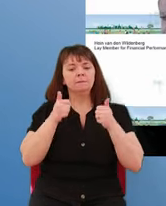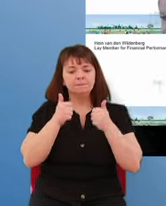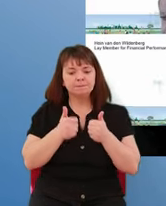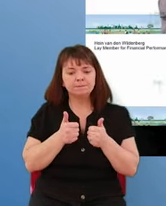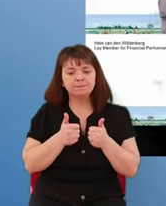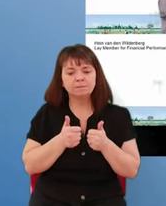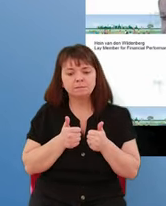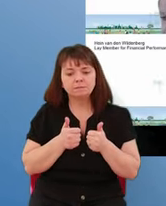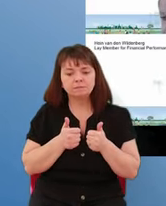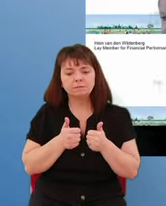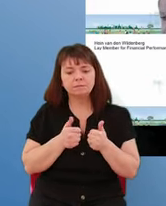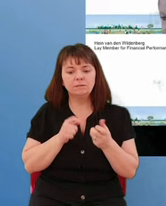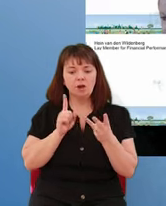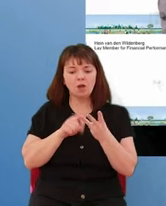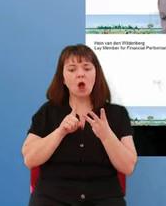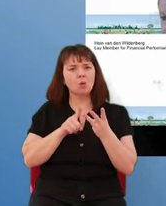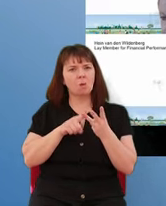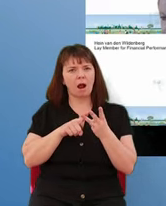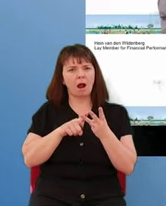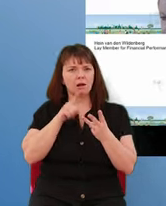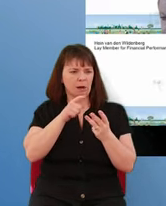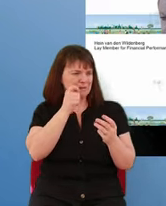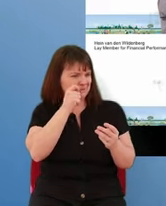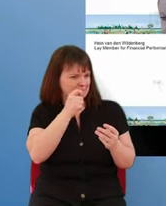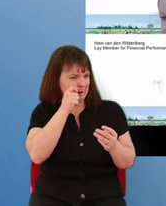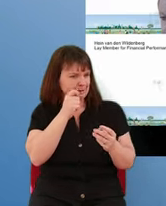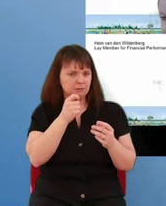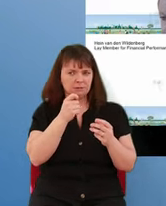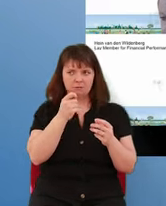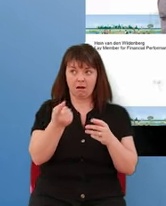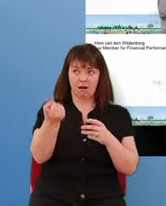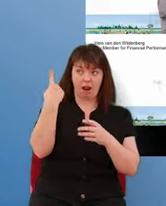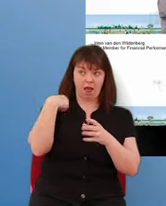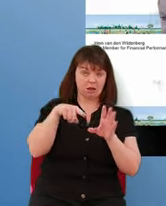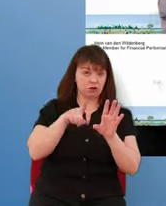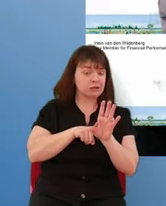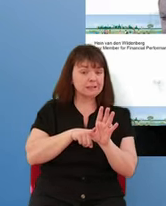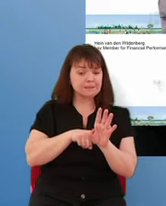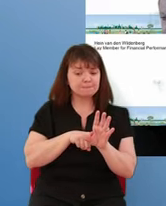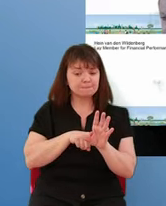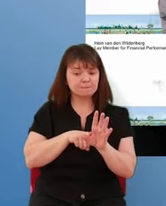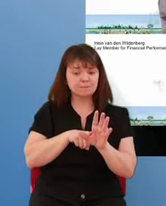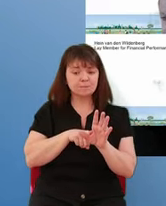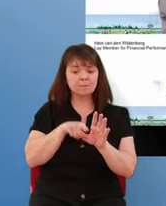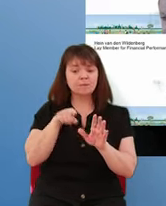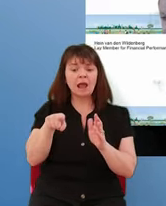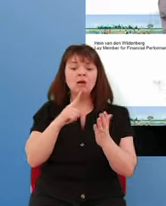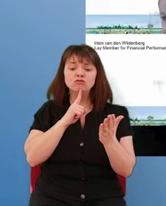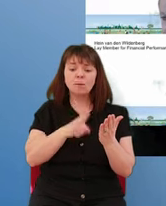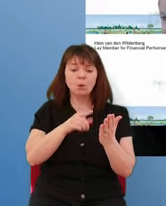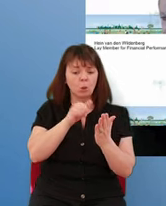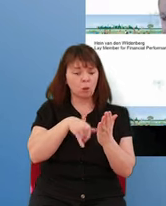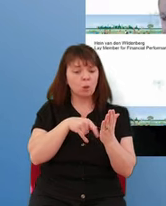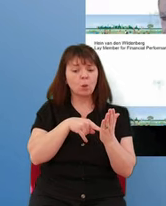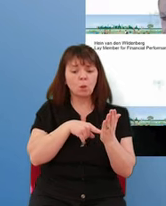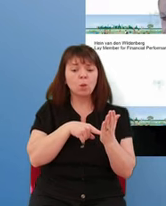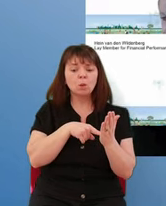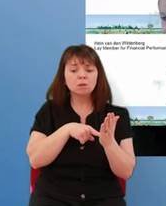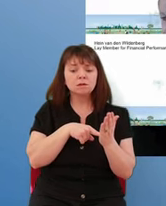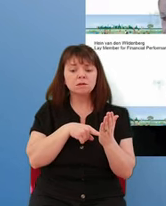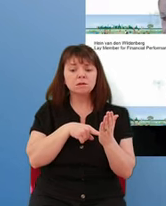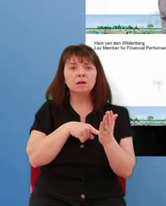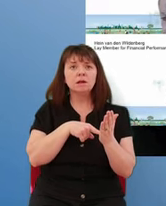the report, they've been rated as requires improvement in a number of areas. And I think I need to